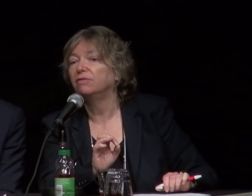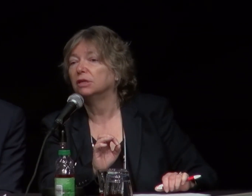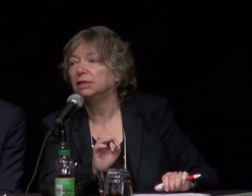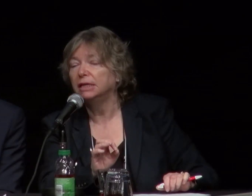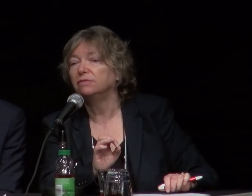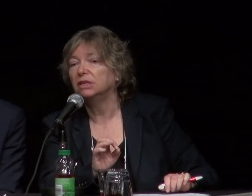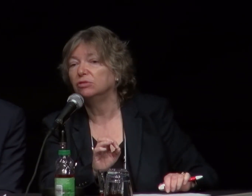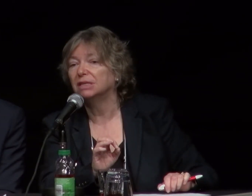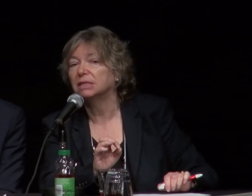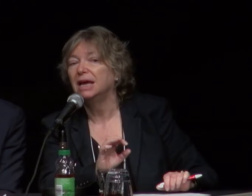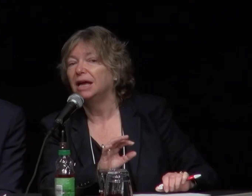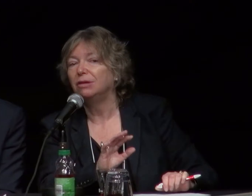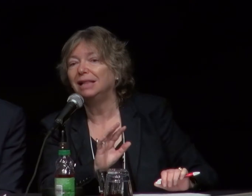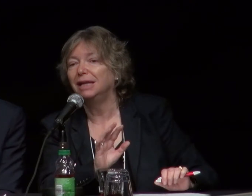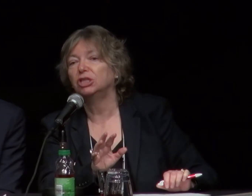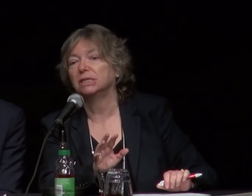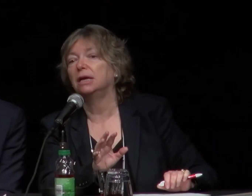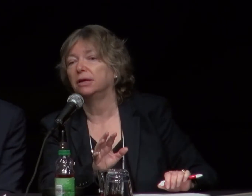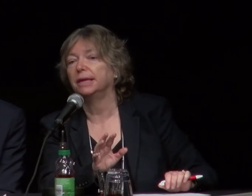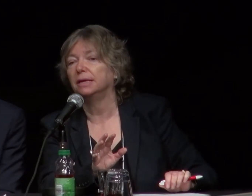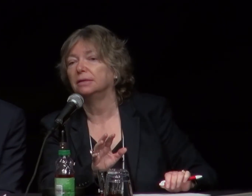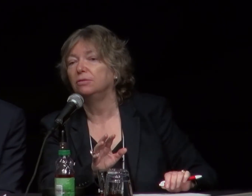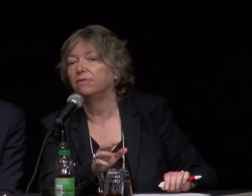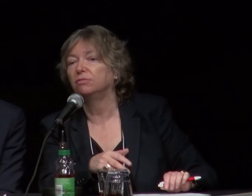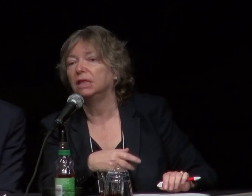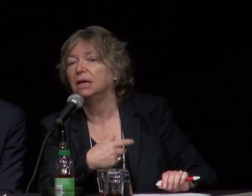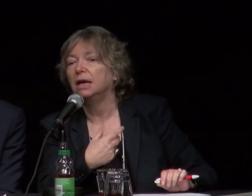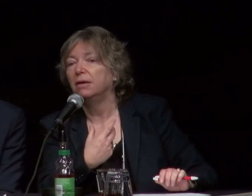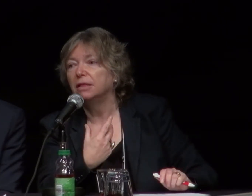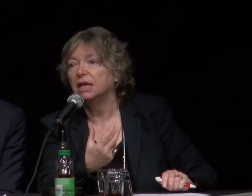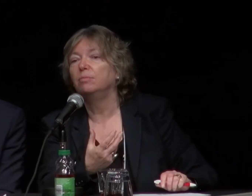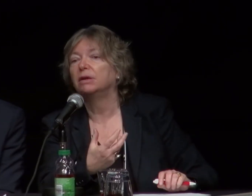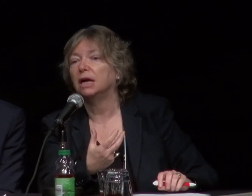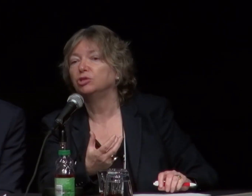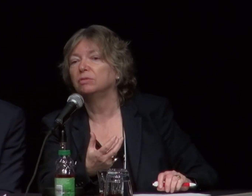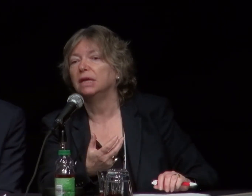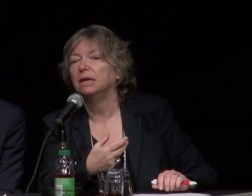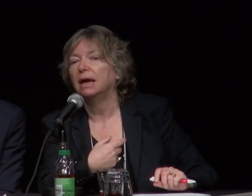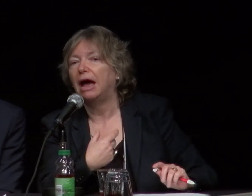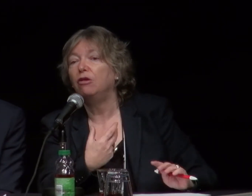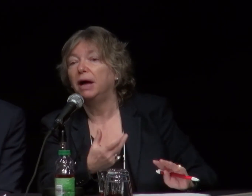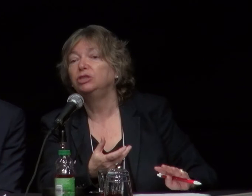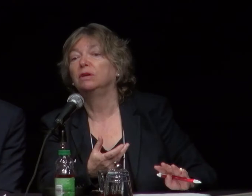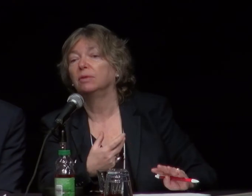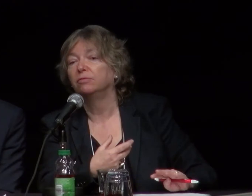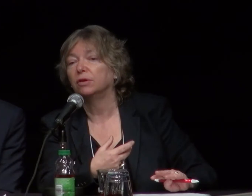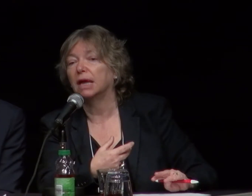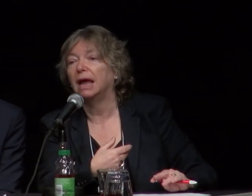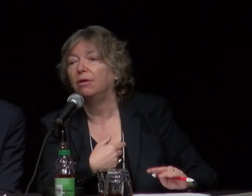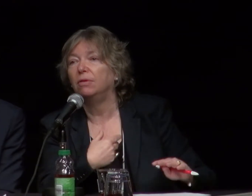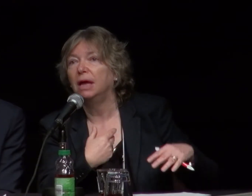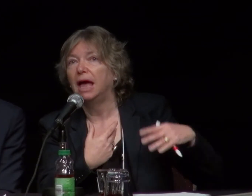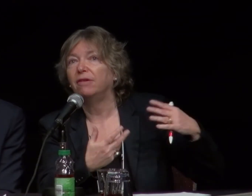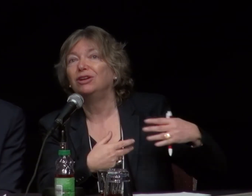we're going to have to collectively address, and you can't legislate on that. You have to really think about it culturally. How am I doing my work,